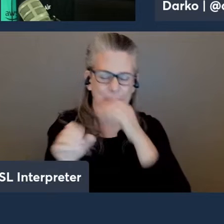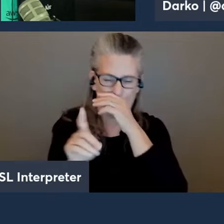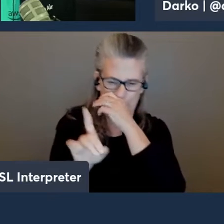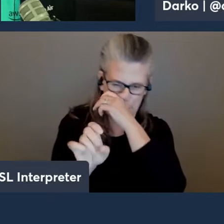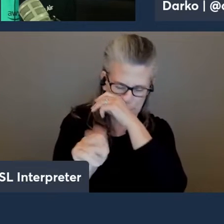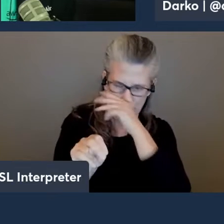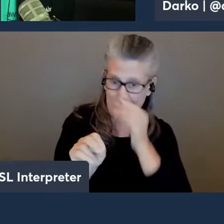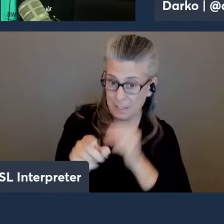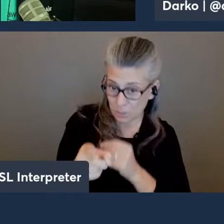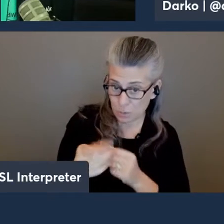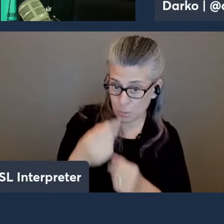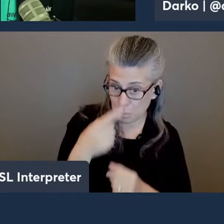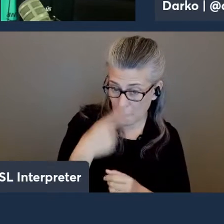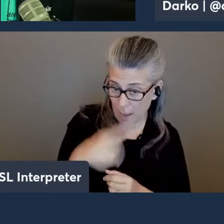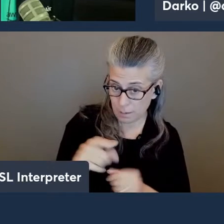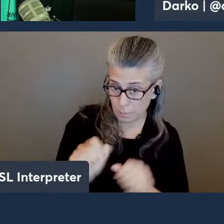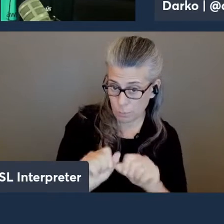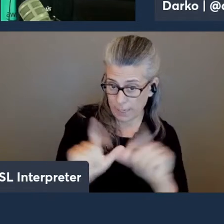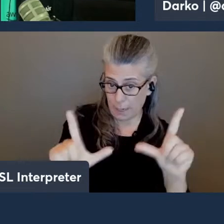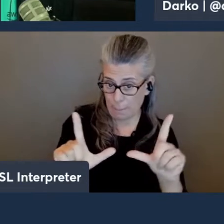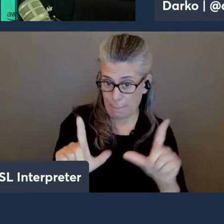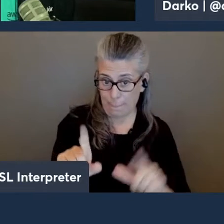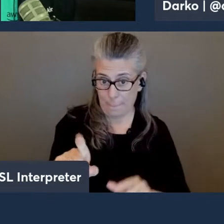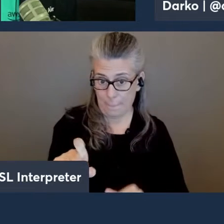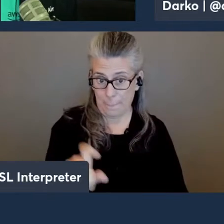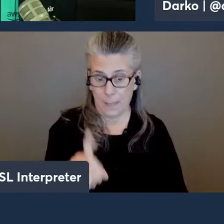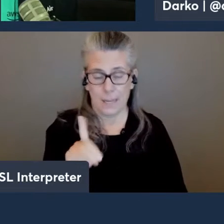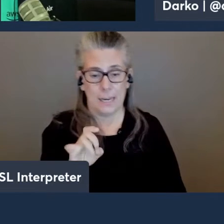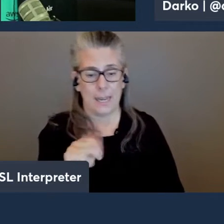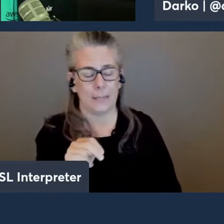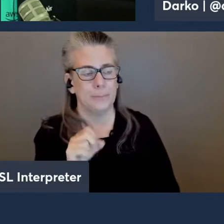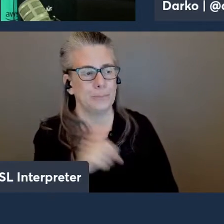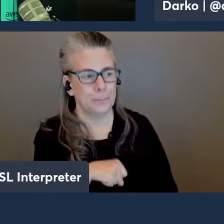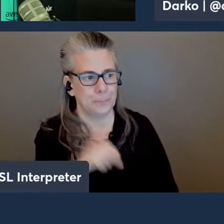share? Yeah. Okay.